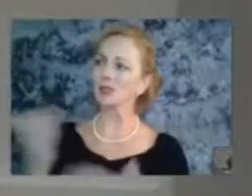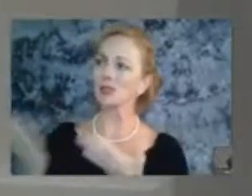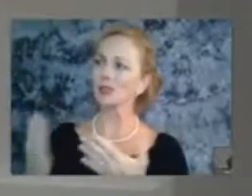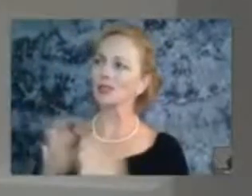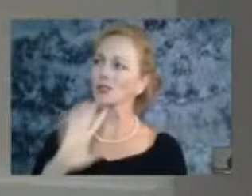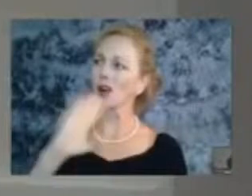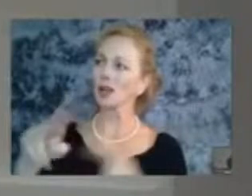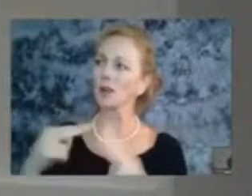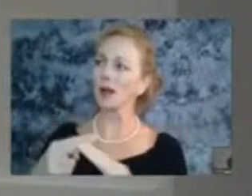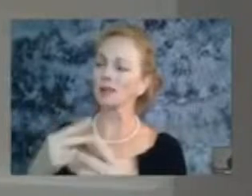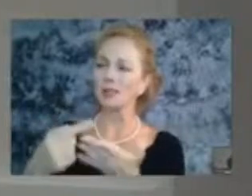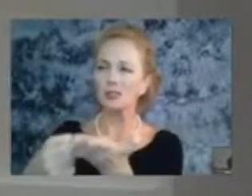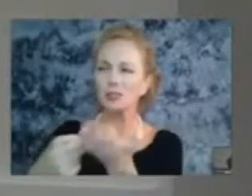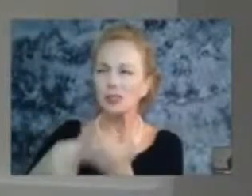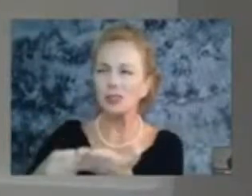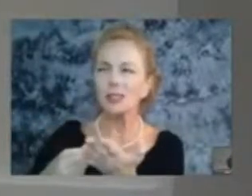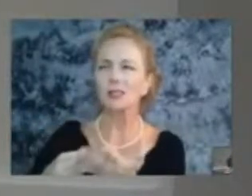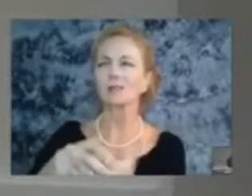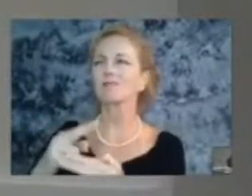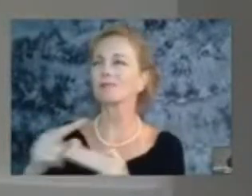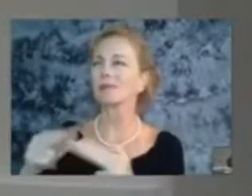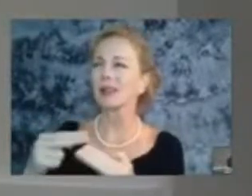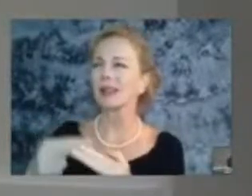around K-5 versus K-8?